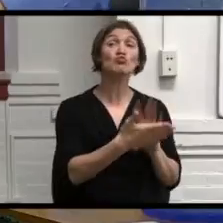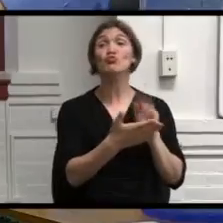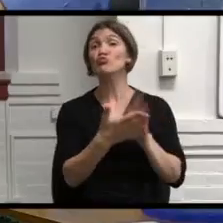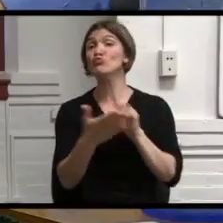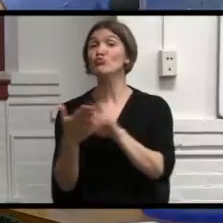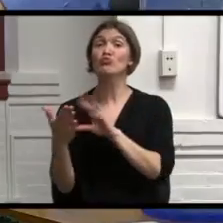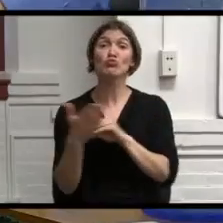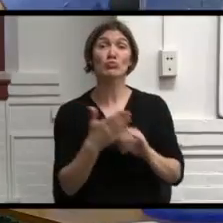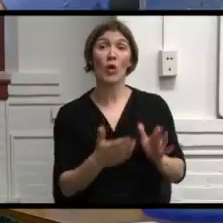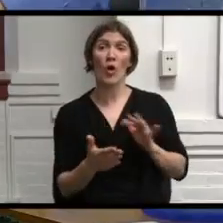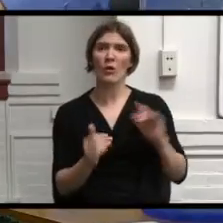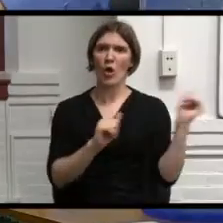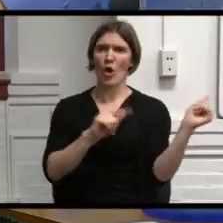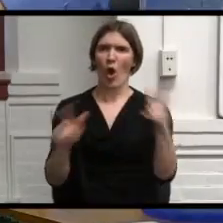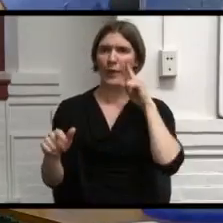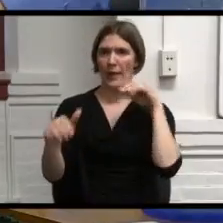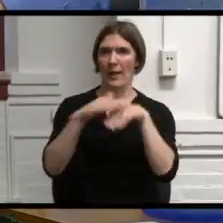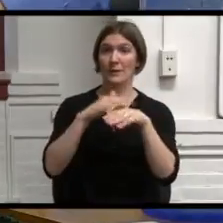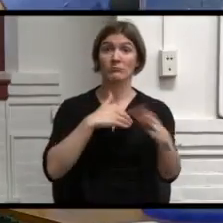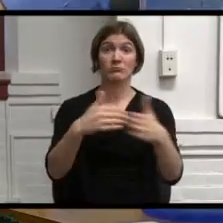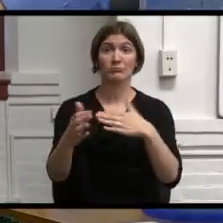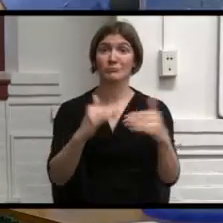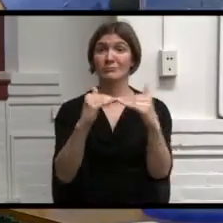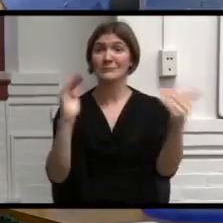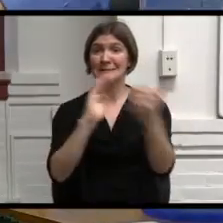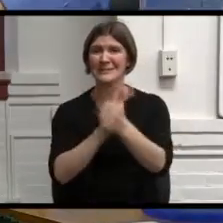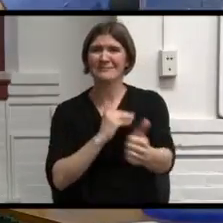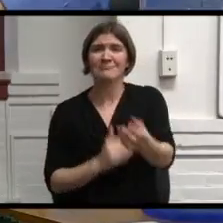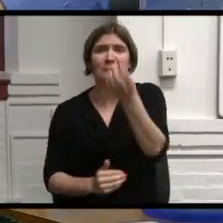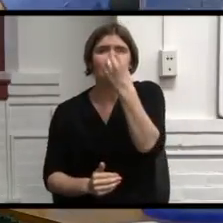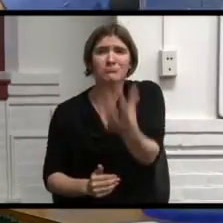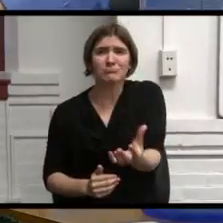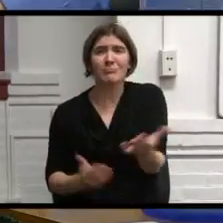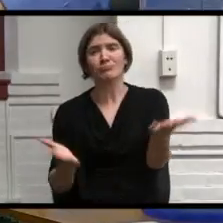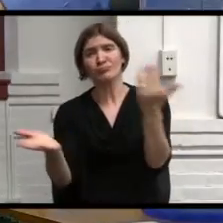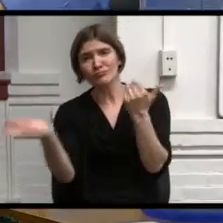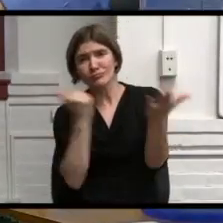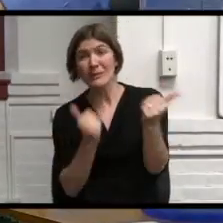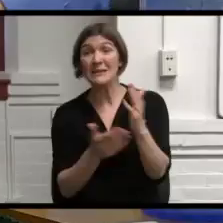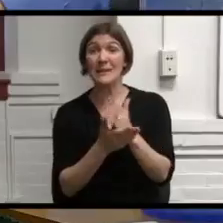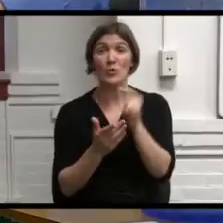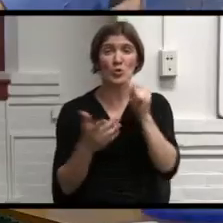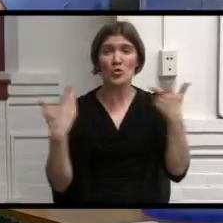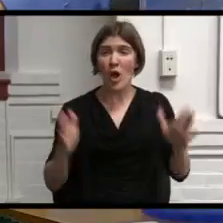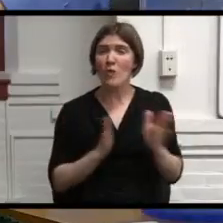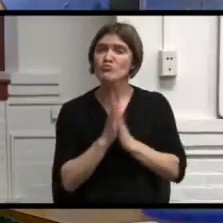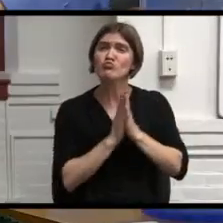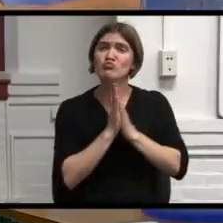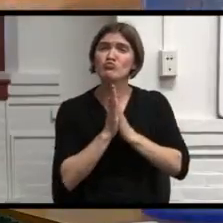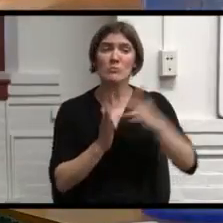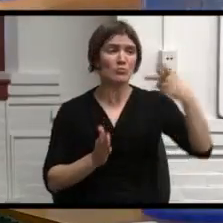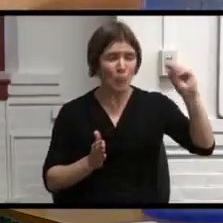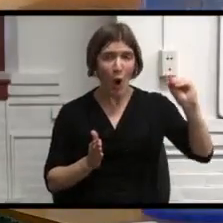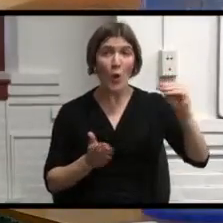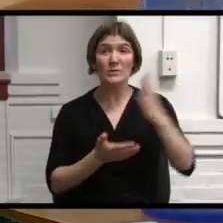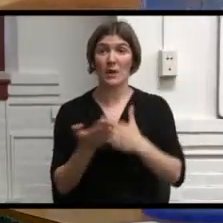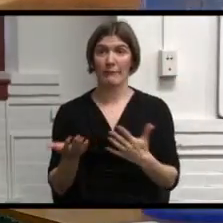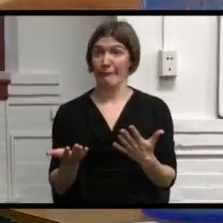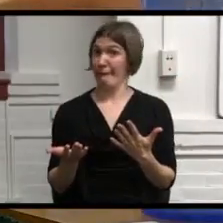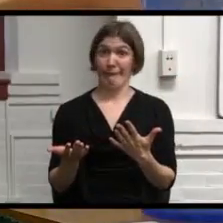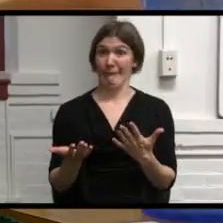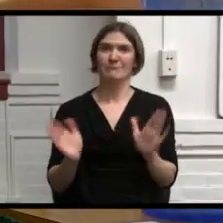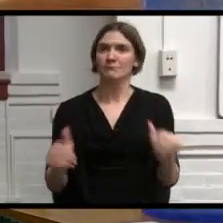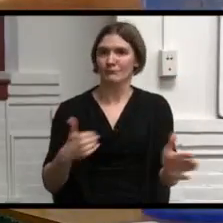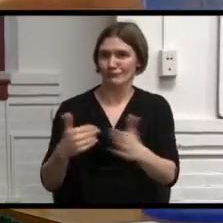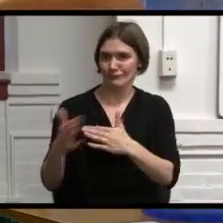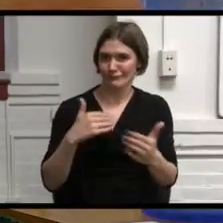opportunity that is accessible to all levels of interest, from the dance enthusiast to the dance professional, by